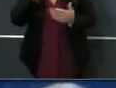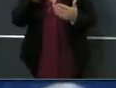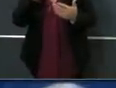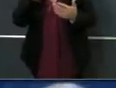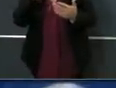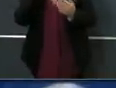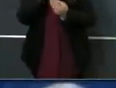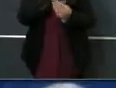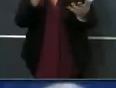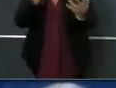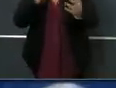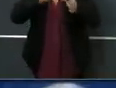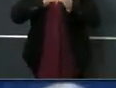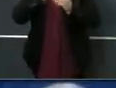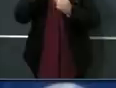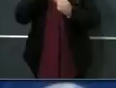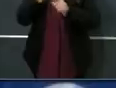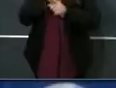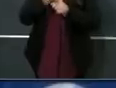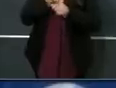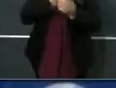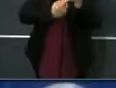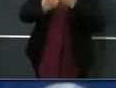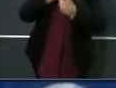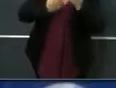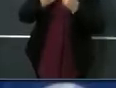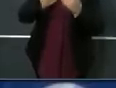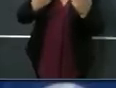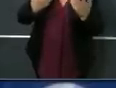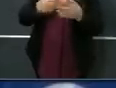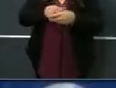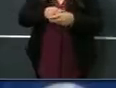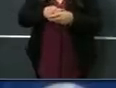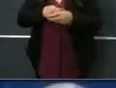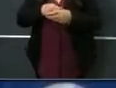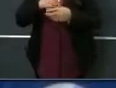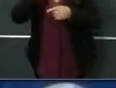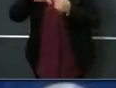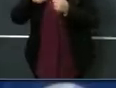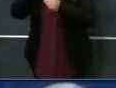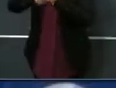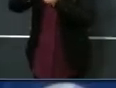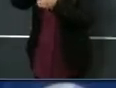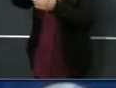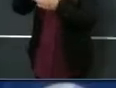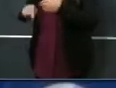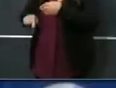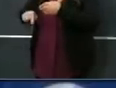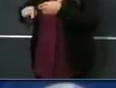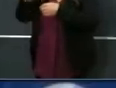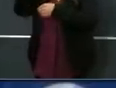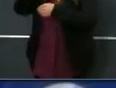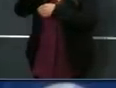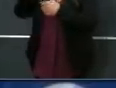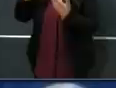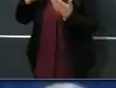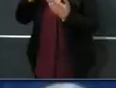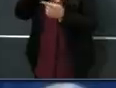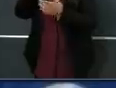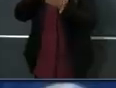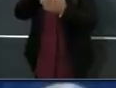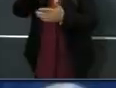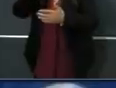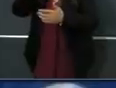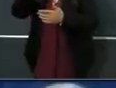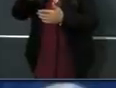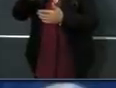appropriate inquiries that we're receiving for our other adult and senior care facilities. Remember, 1,224 skilled